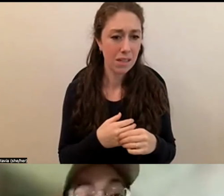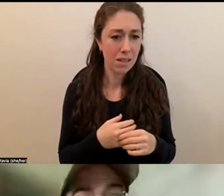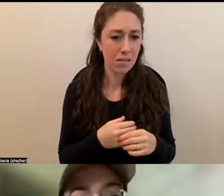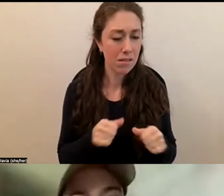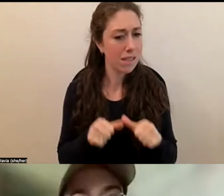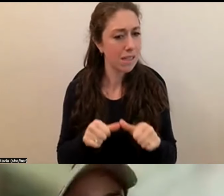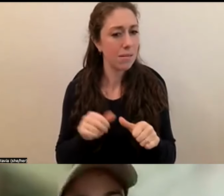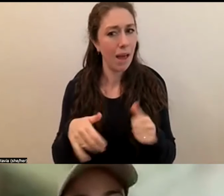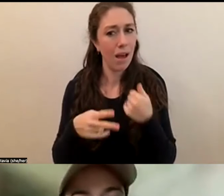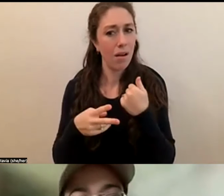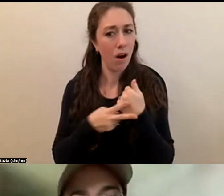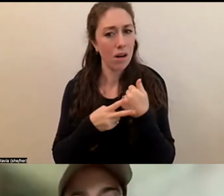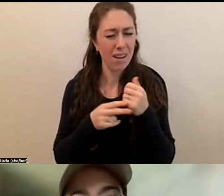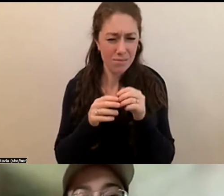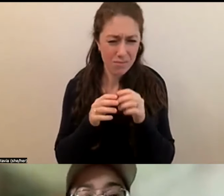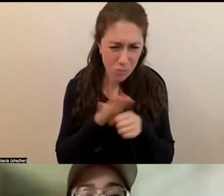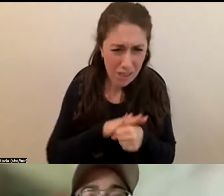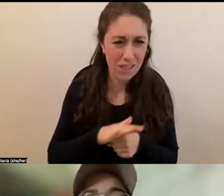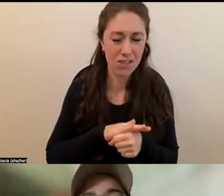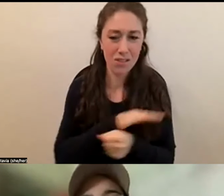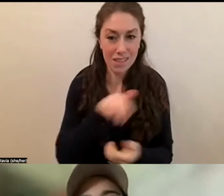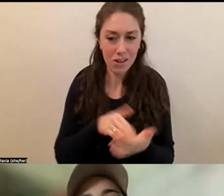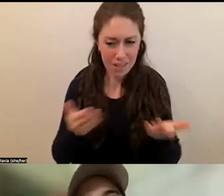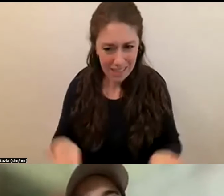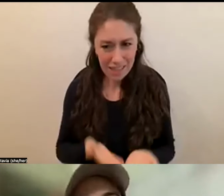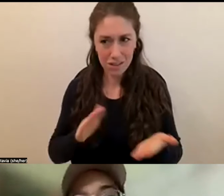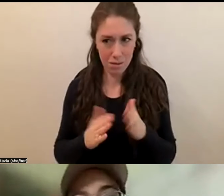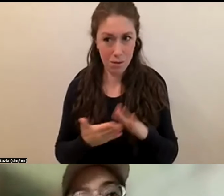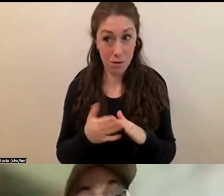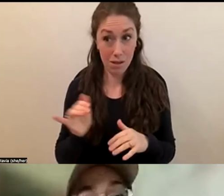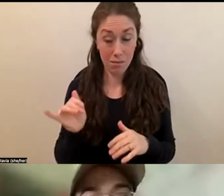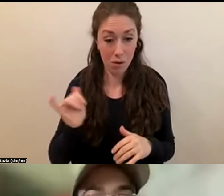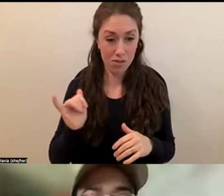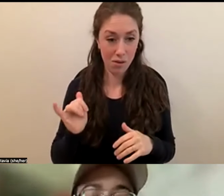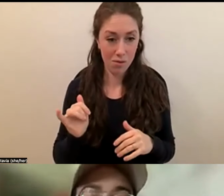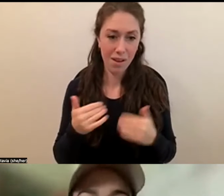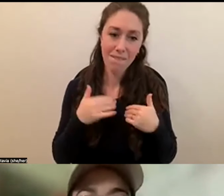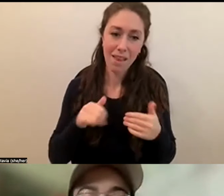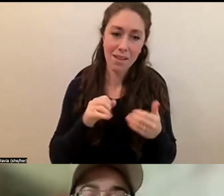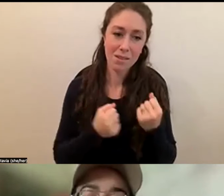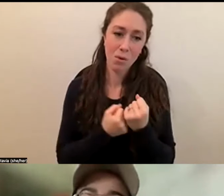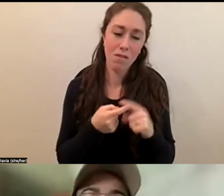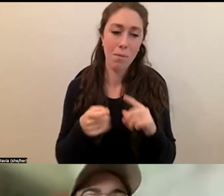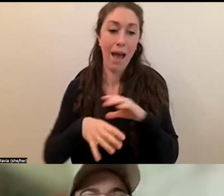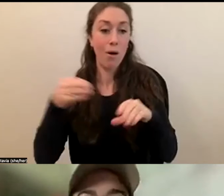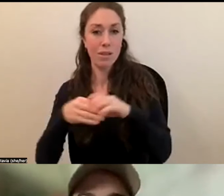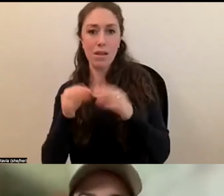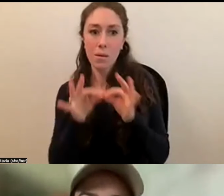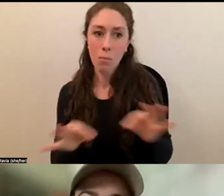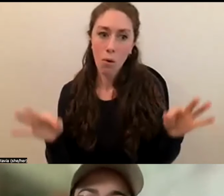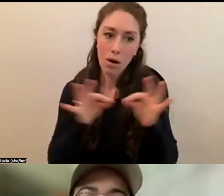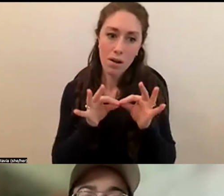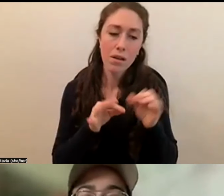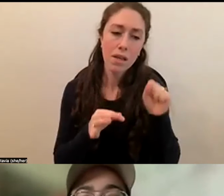the archive very regional and centered in the community. But having that support from outside is super important. So like not only with the